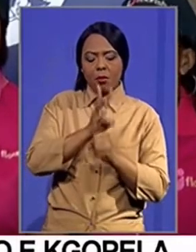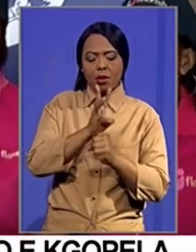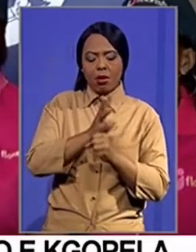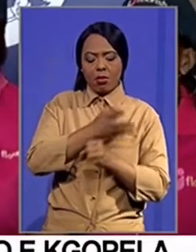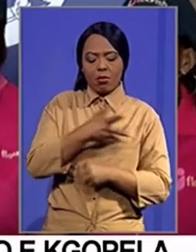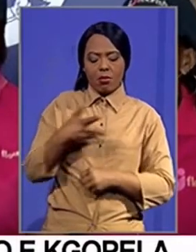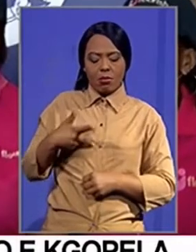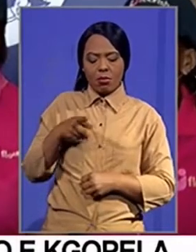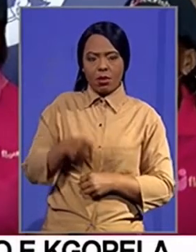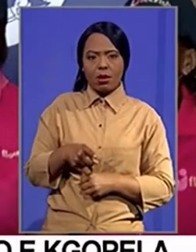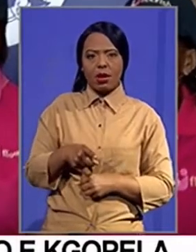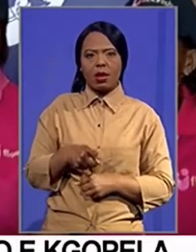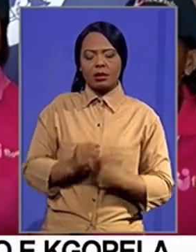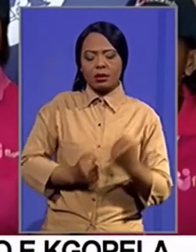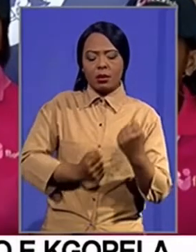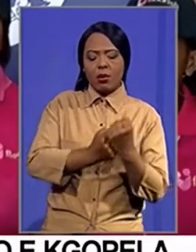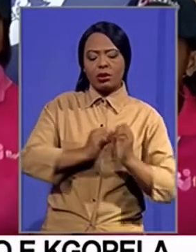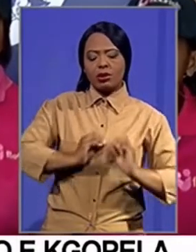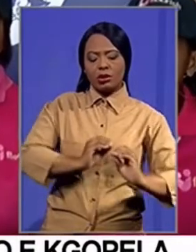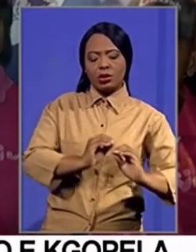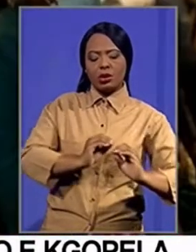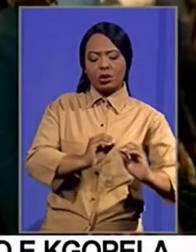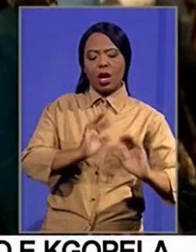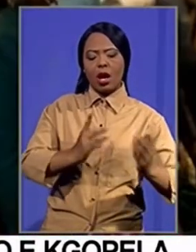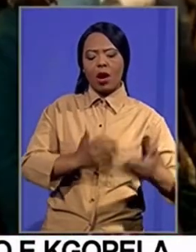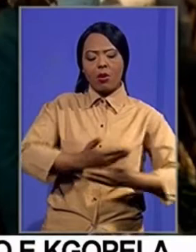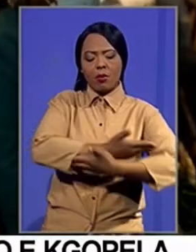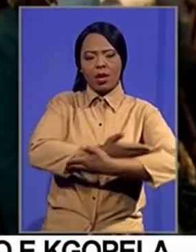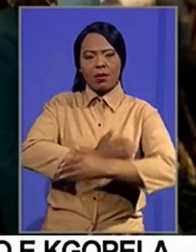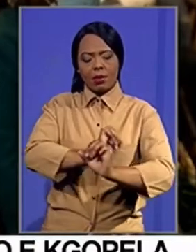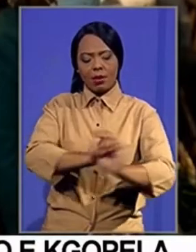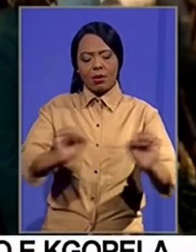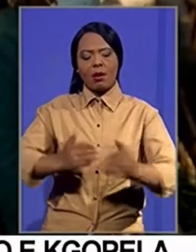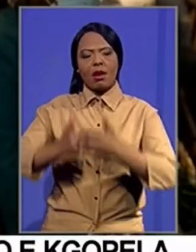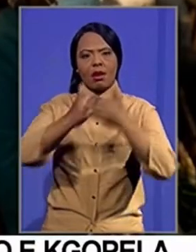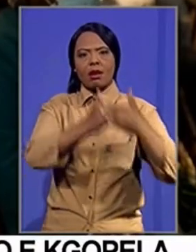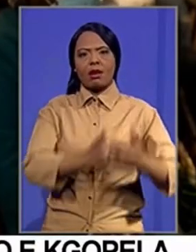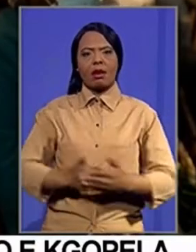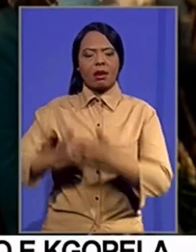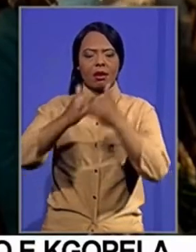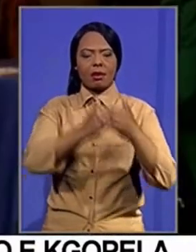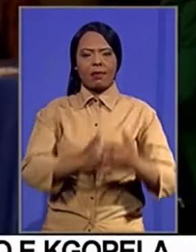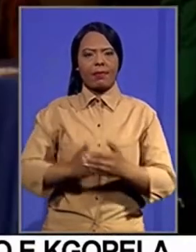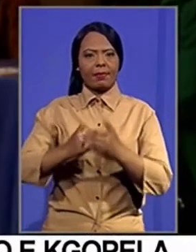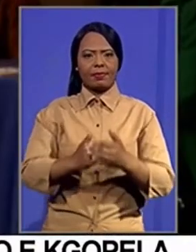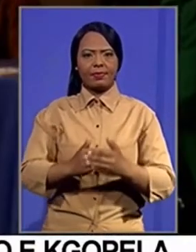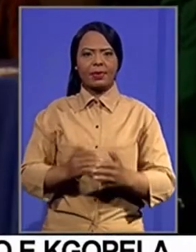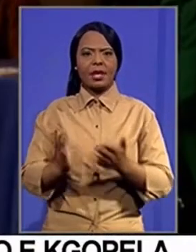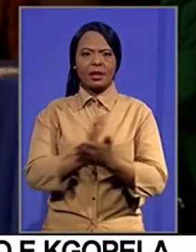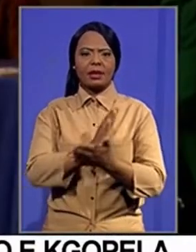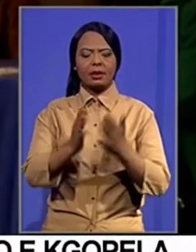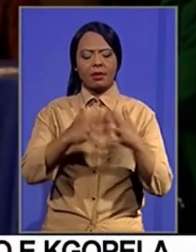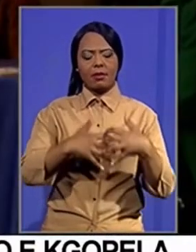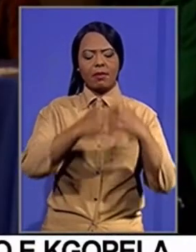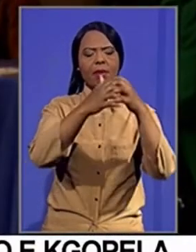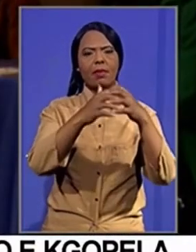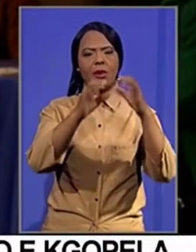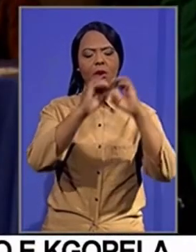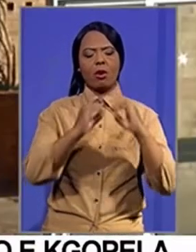to best take care of the child. Go salebialo ba bangwe ba badudi ba thankgotse mafelo a polokego ya